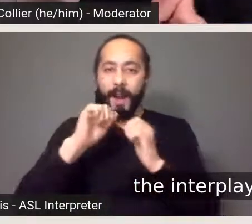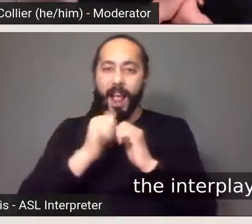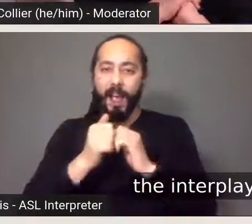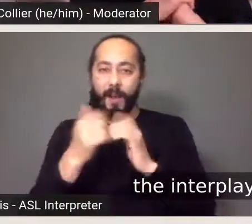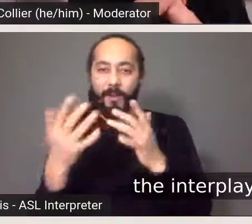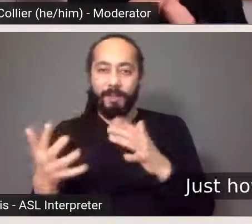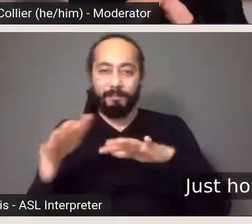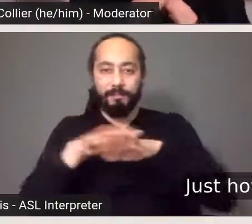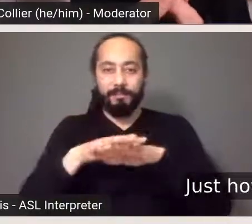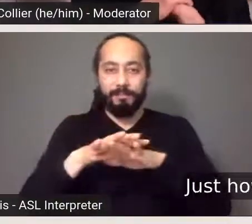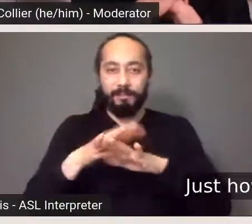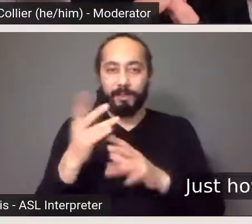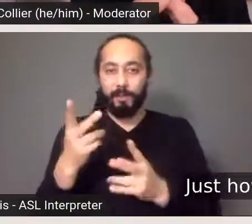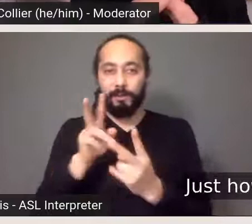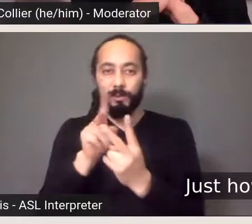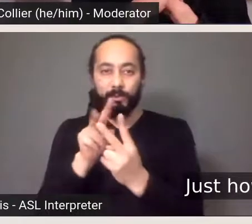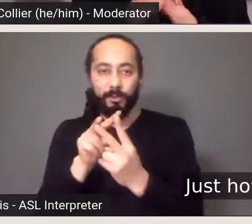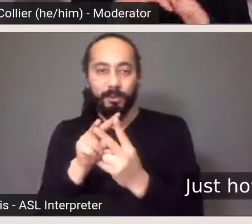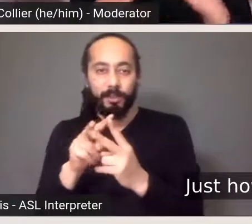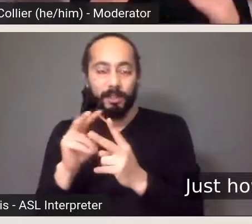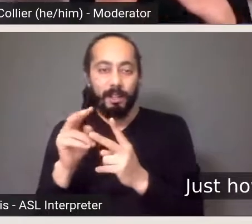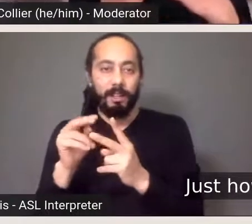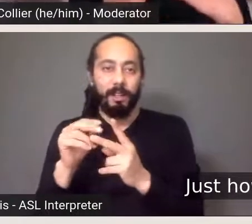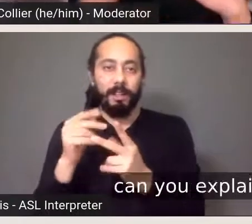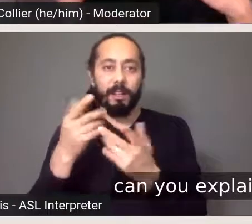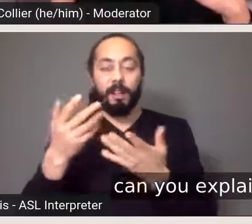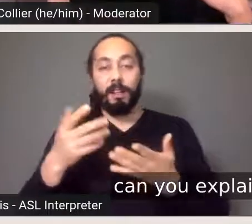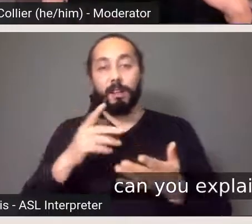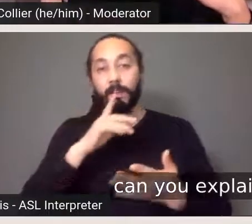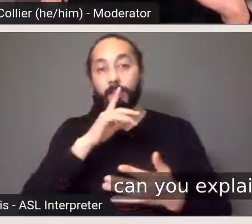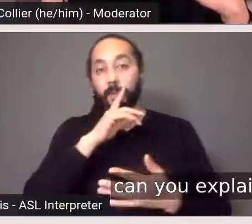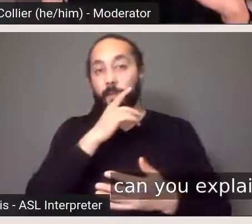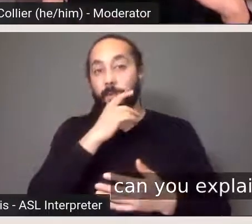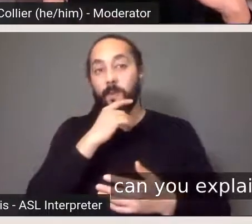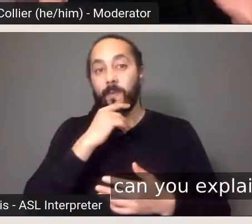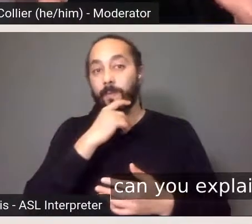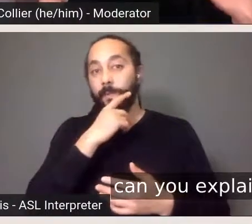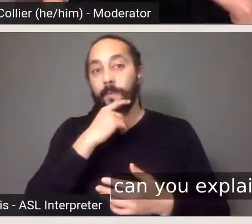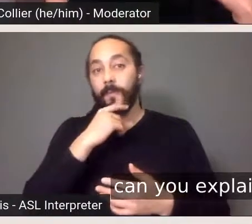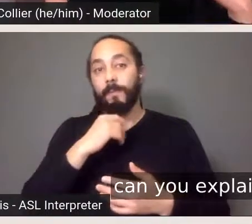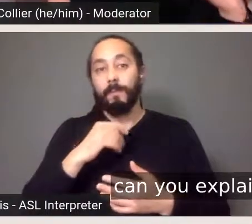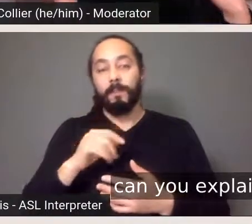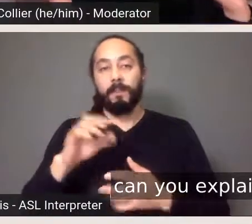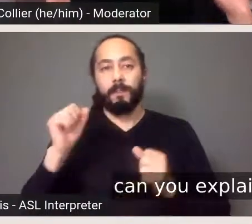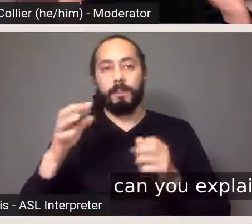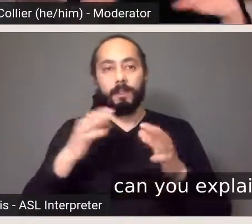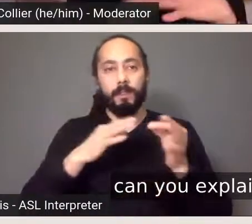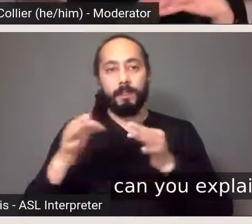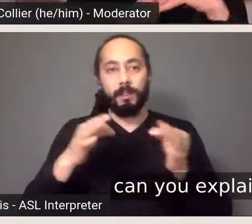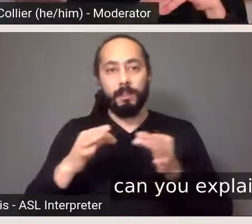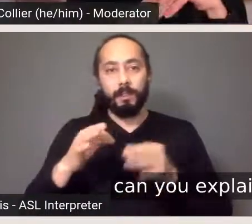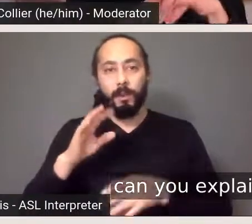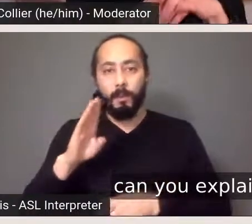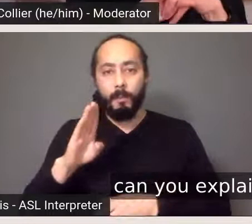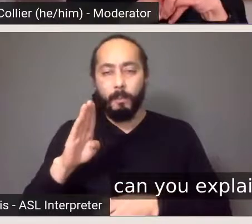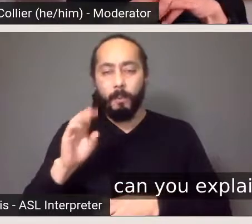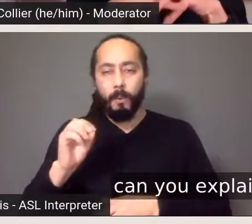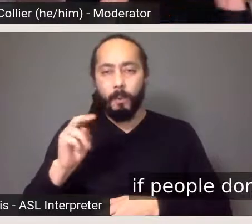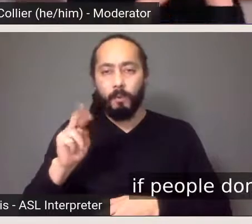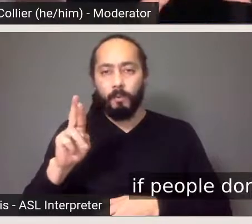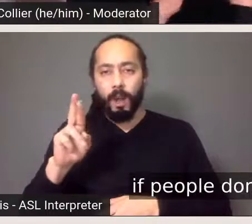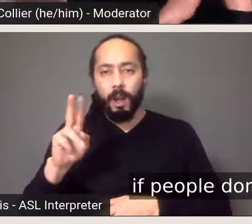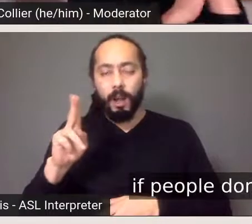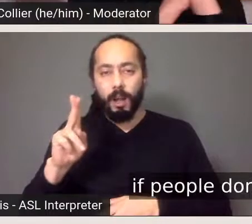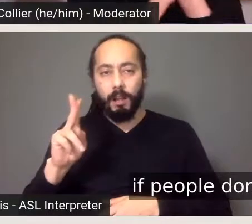two? Just how and actually, can you just explain what a bunraku is